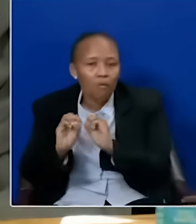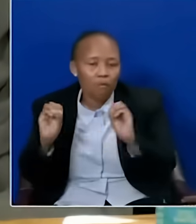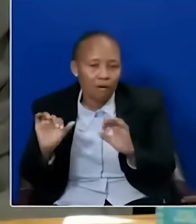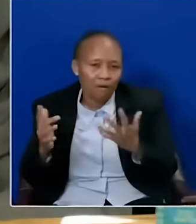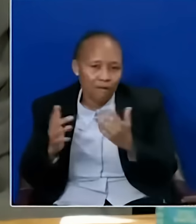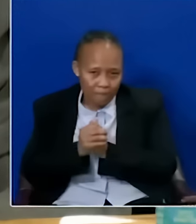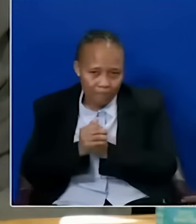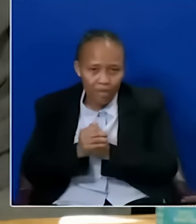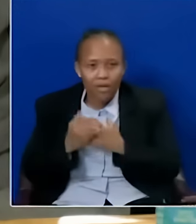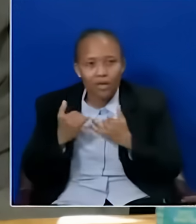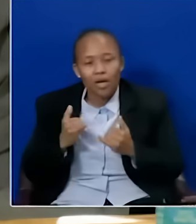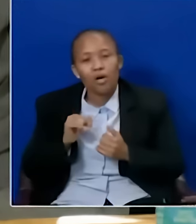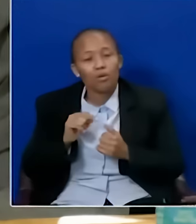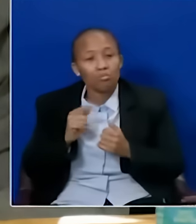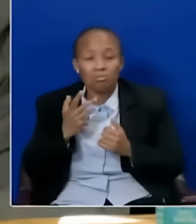Nkachwa tomorrow.